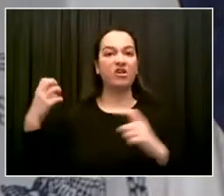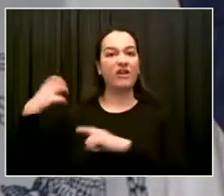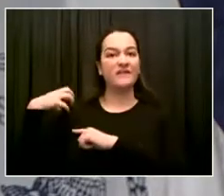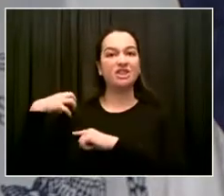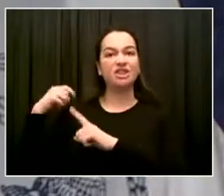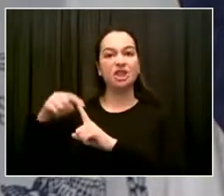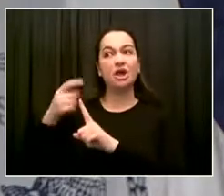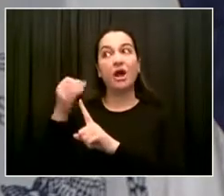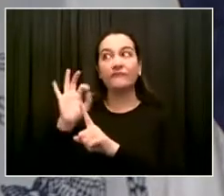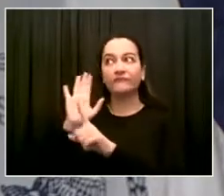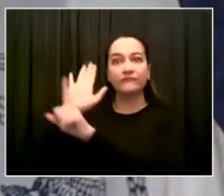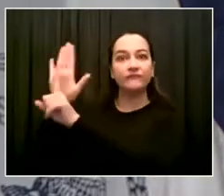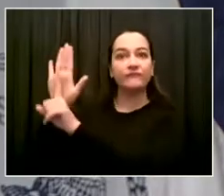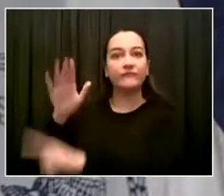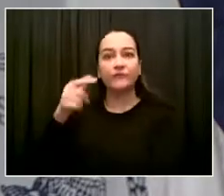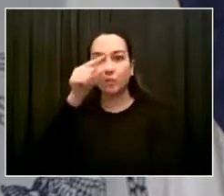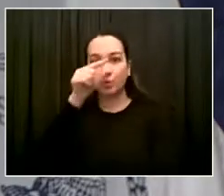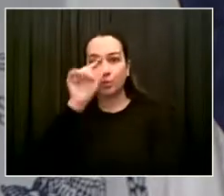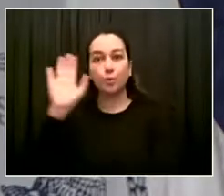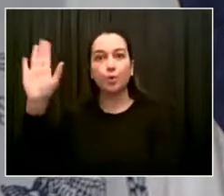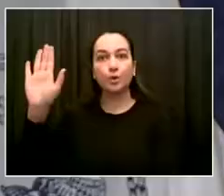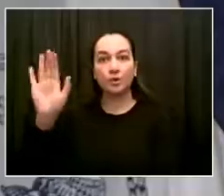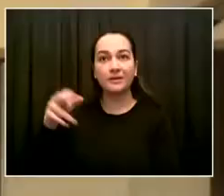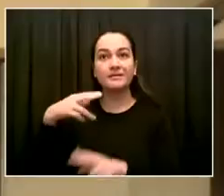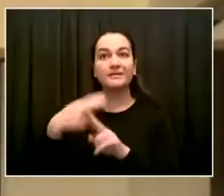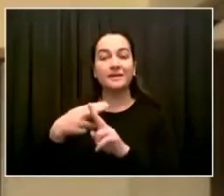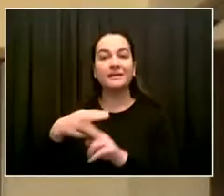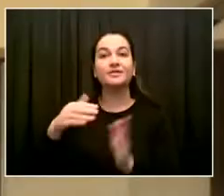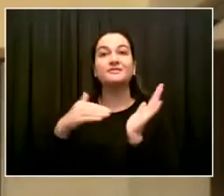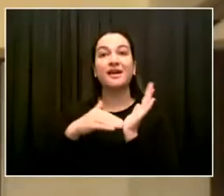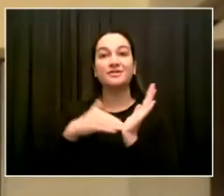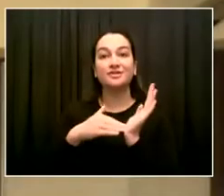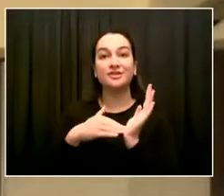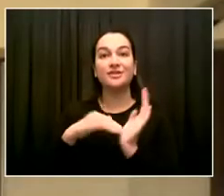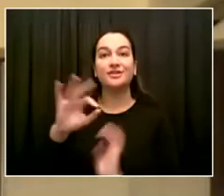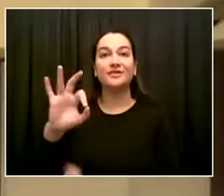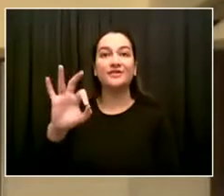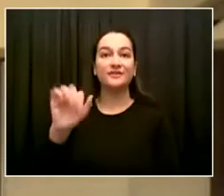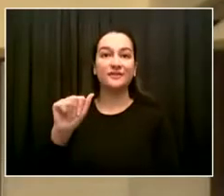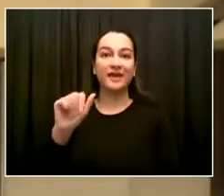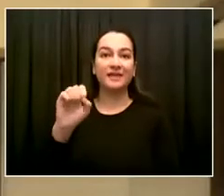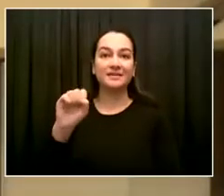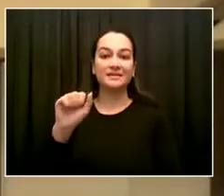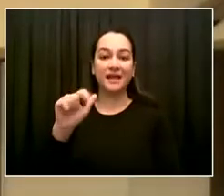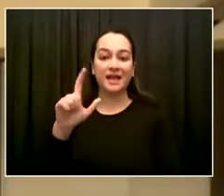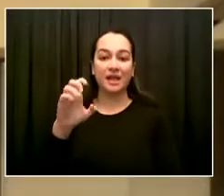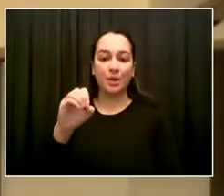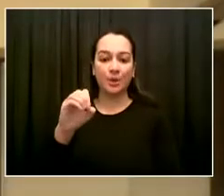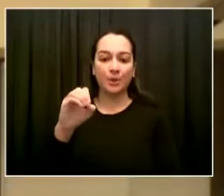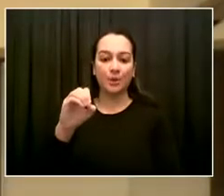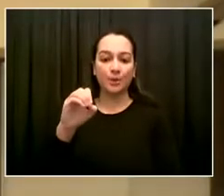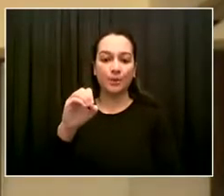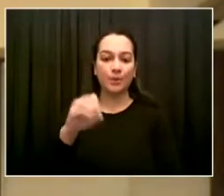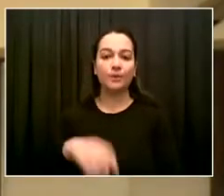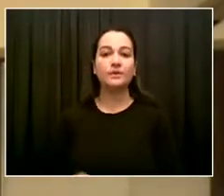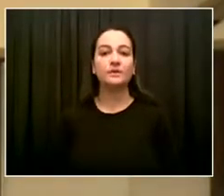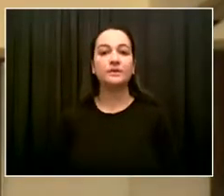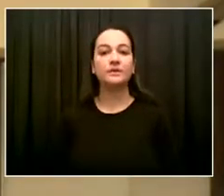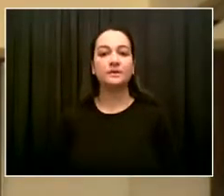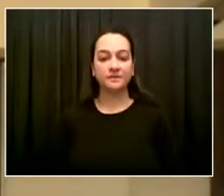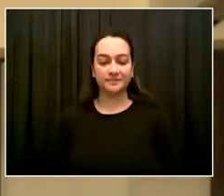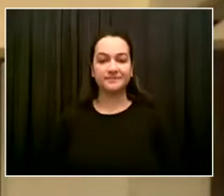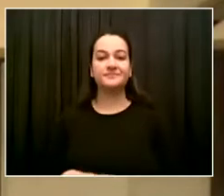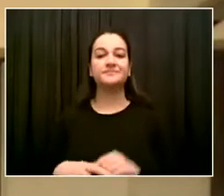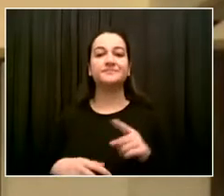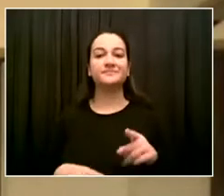welcome Dr. Karen DeSalvo. Thank you, Mr. Mayor. I'm really pleased to be here with you all today. I want to